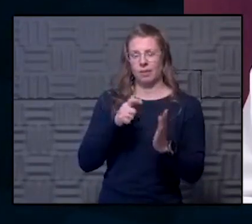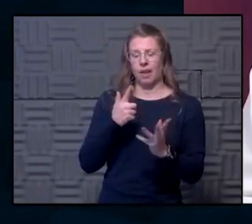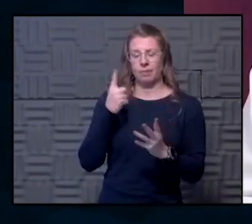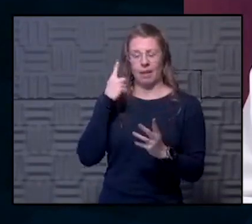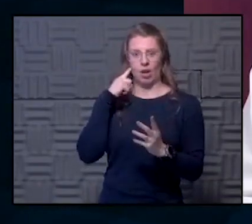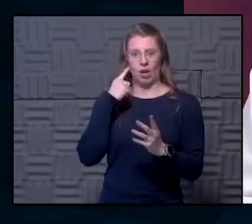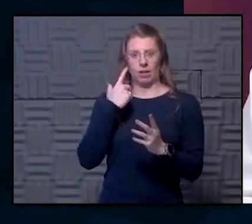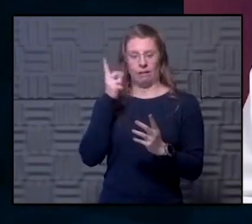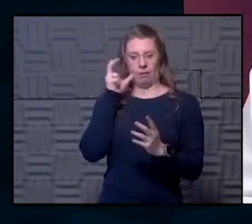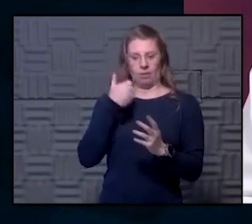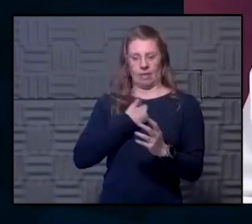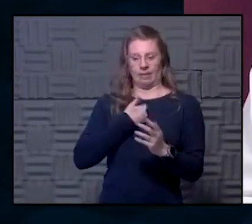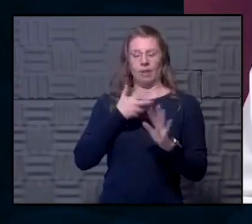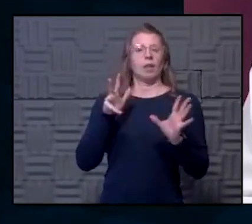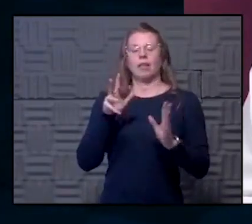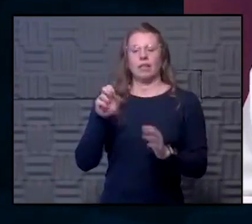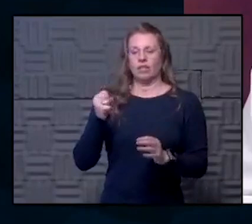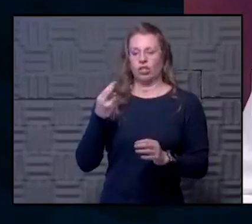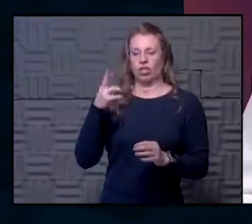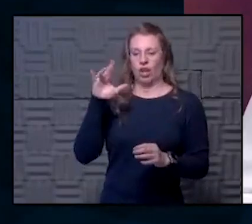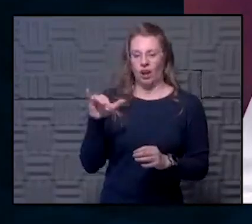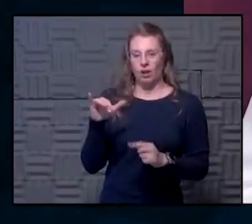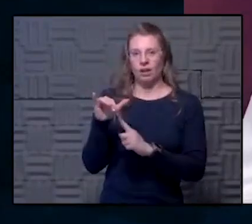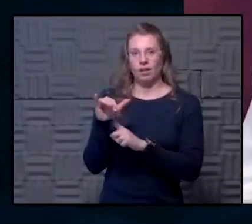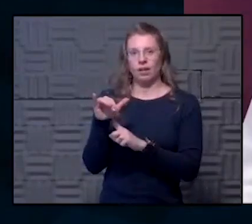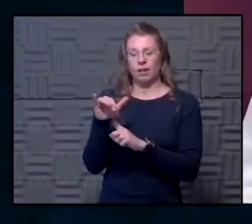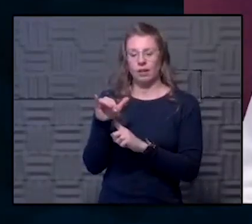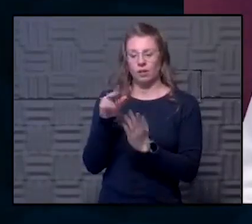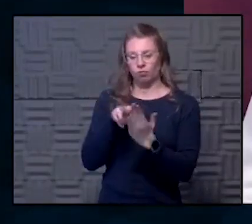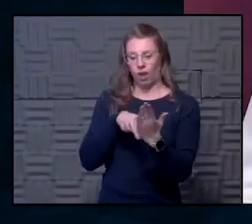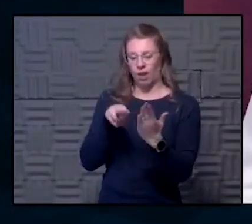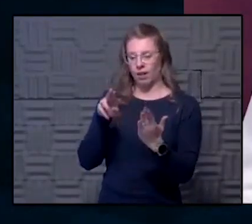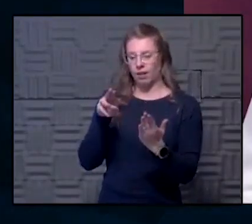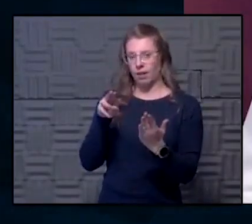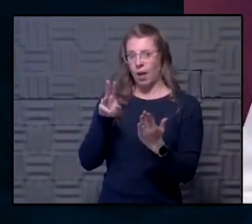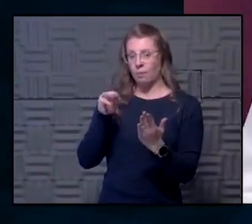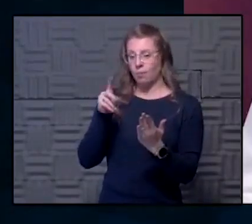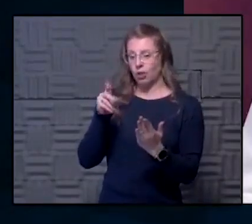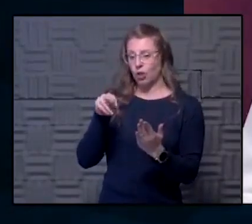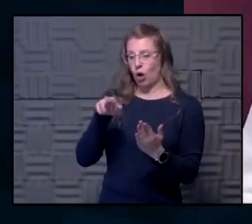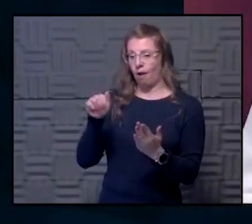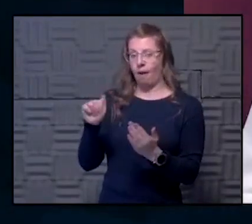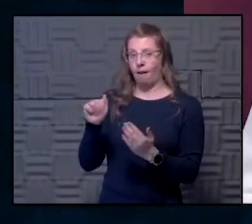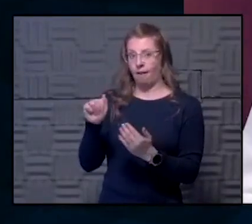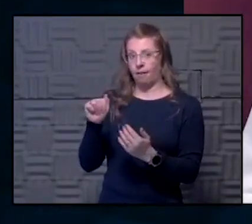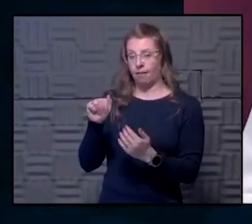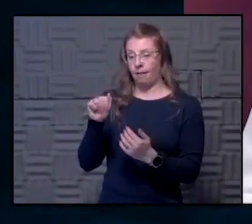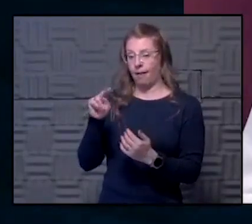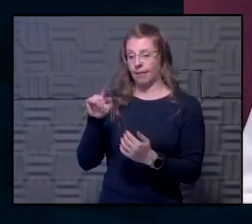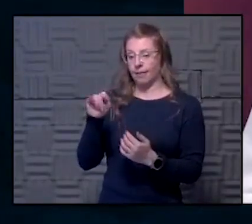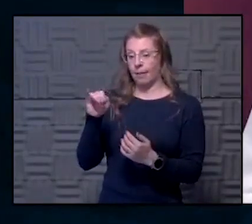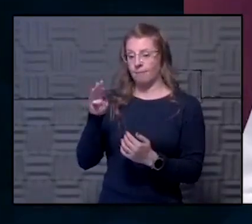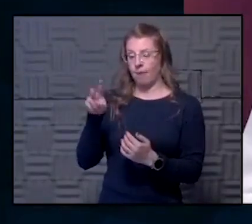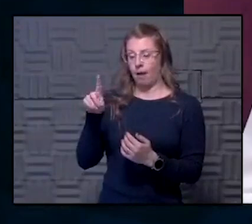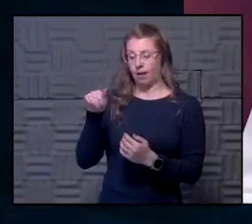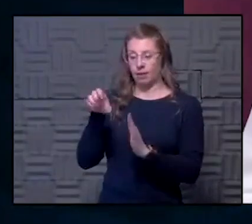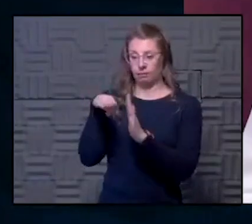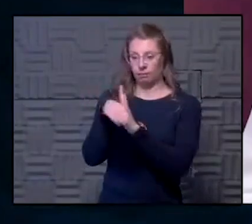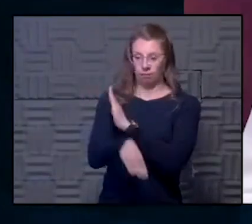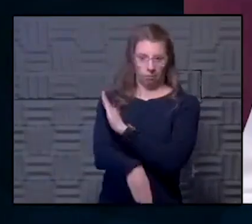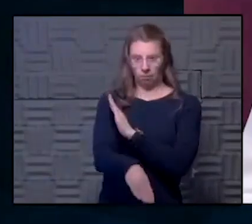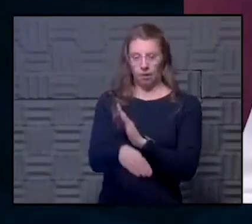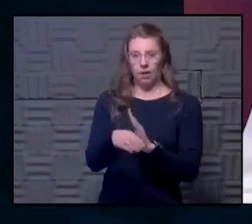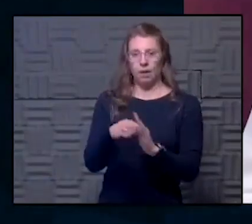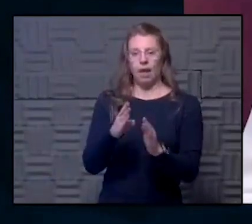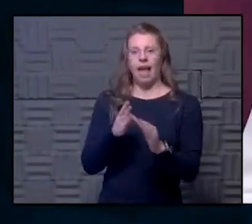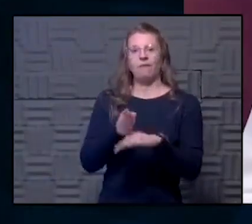I'm hearing myself. Sherry said, I read a Forbes article saying Moderna vaccine's antibodies drop off significantly after 3 months